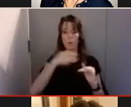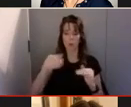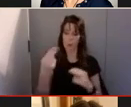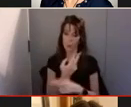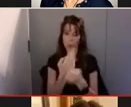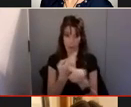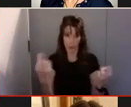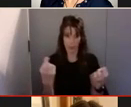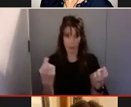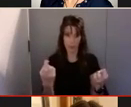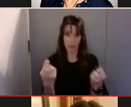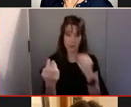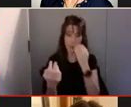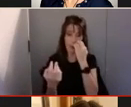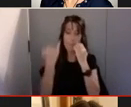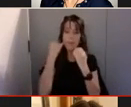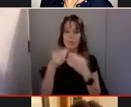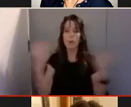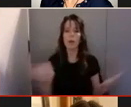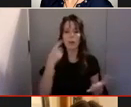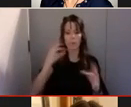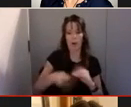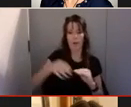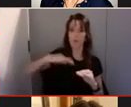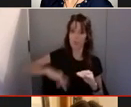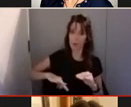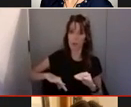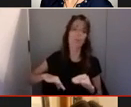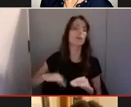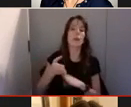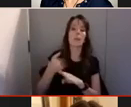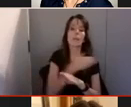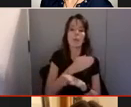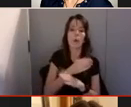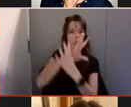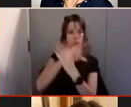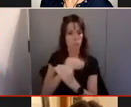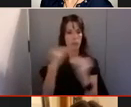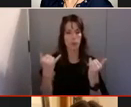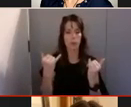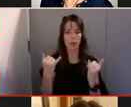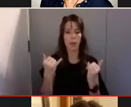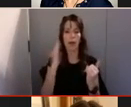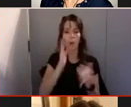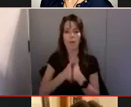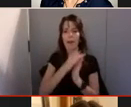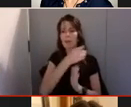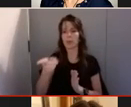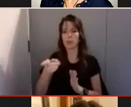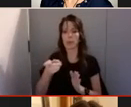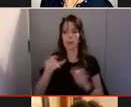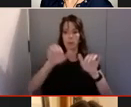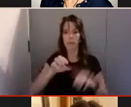resources and use them. If you are here for extra credit, before you leave today, I'm going to have you put your